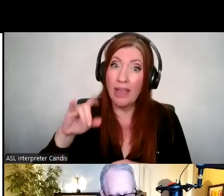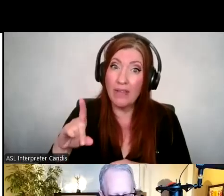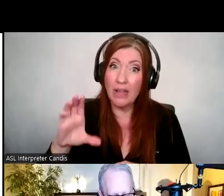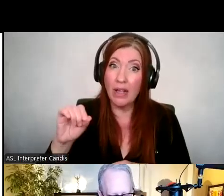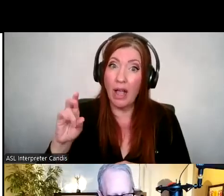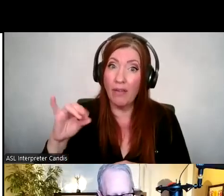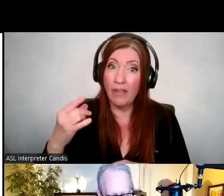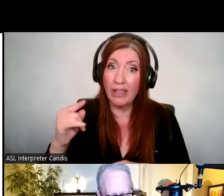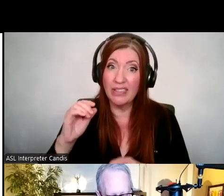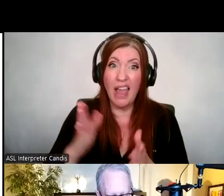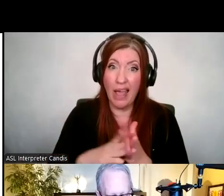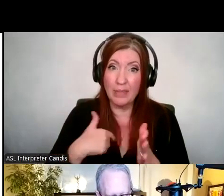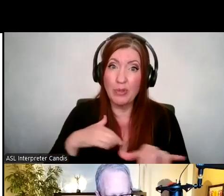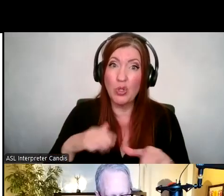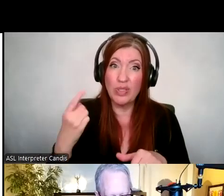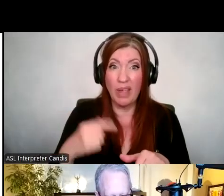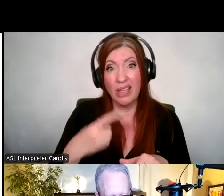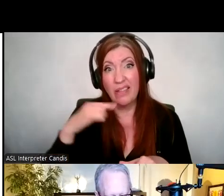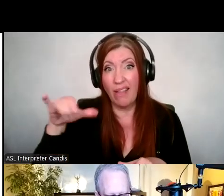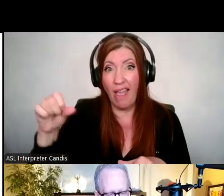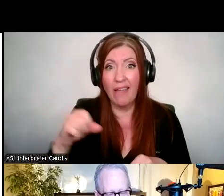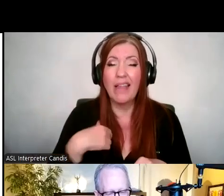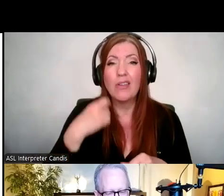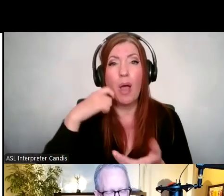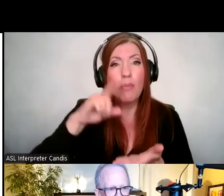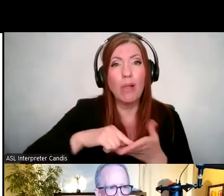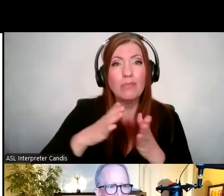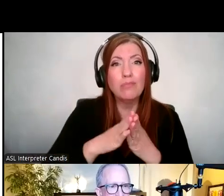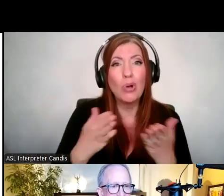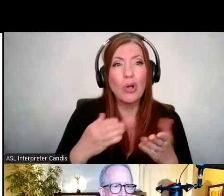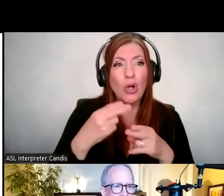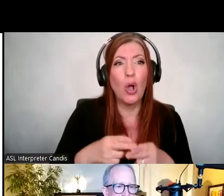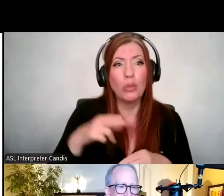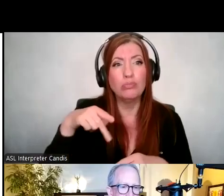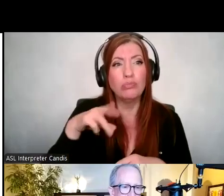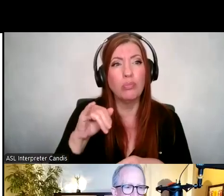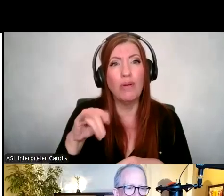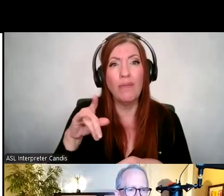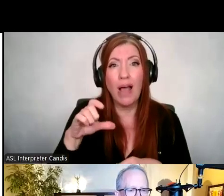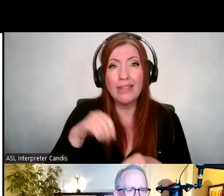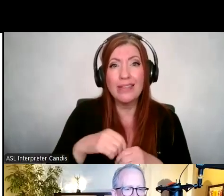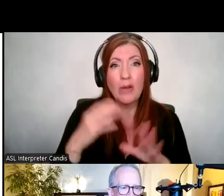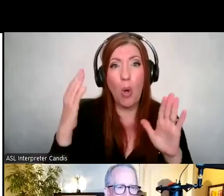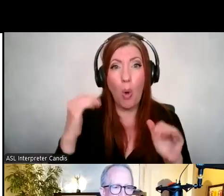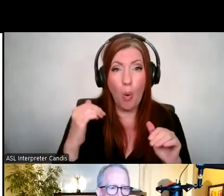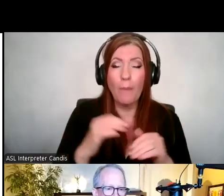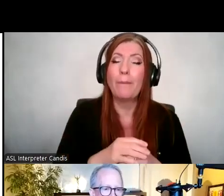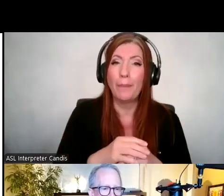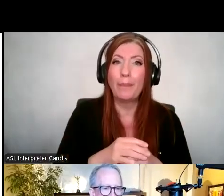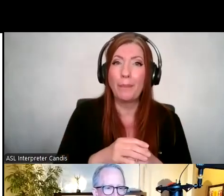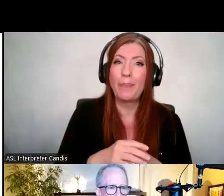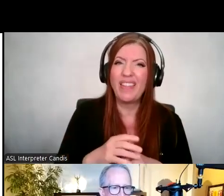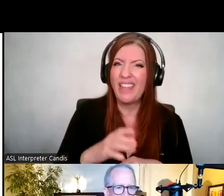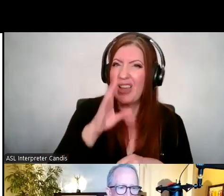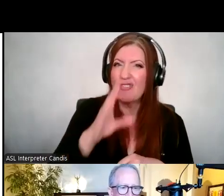So I've recently published this book called Profiles in Hope. It's a direct homage to